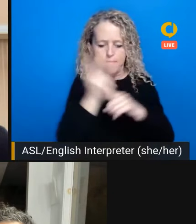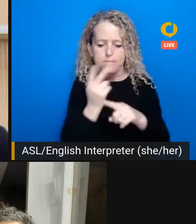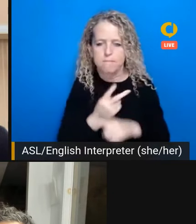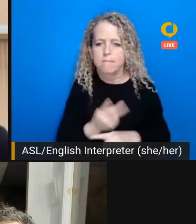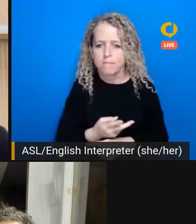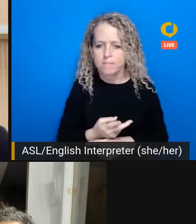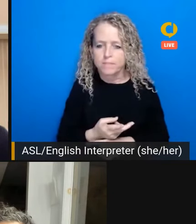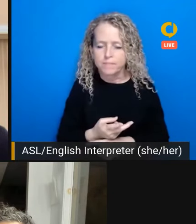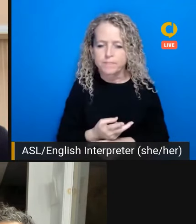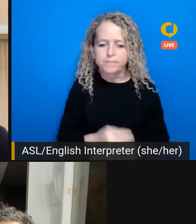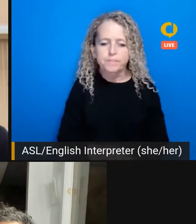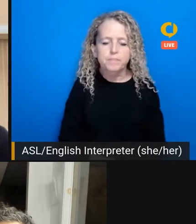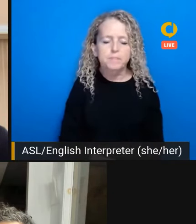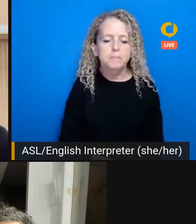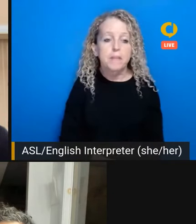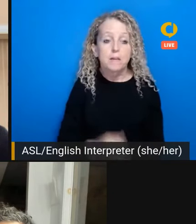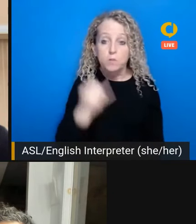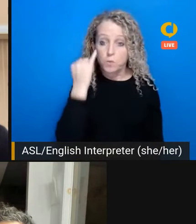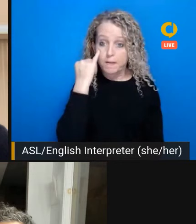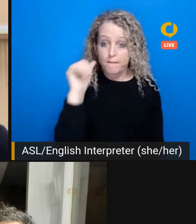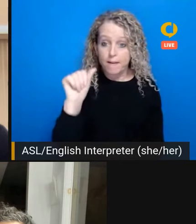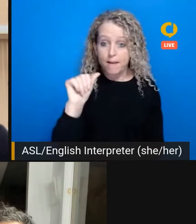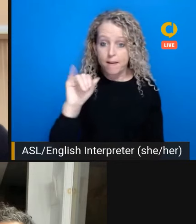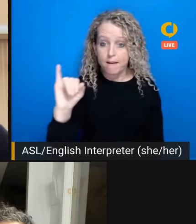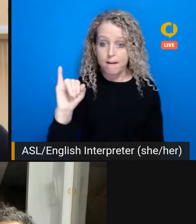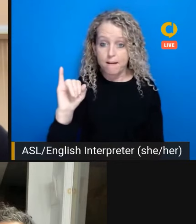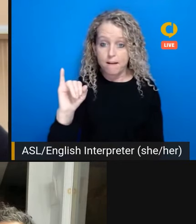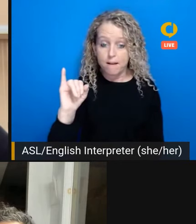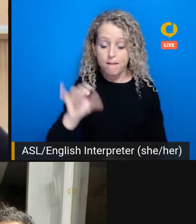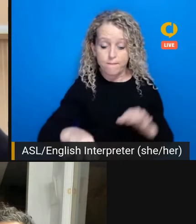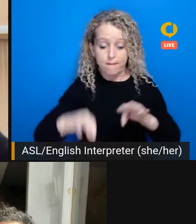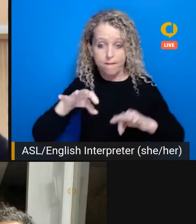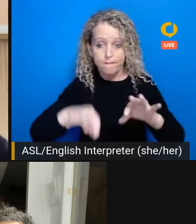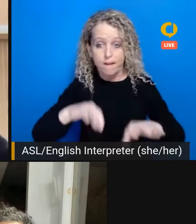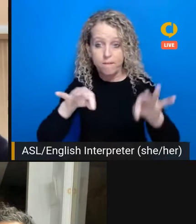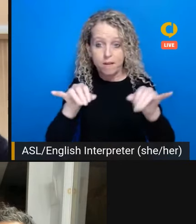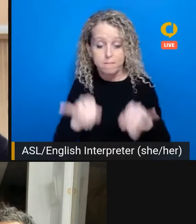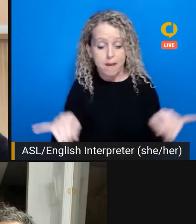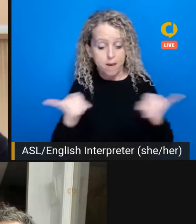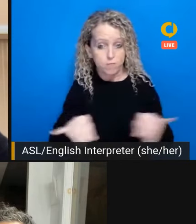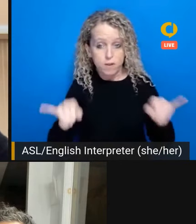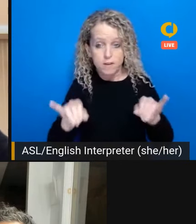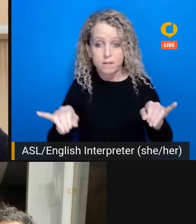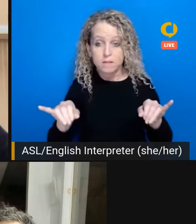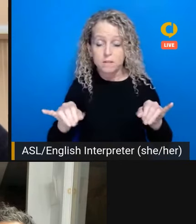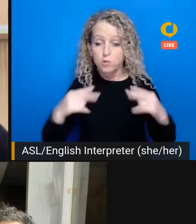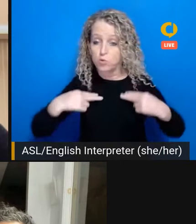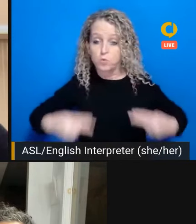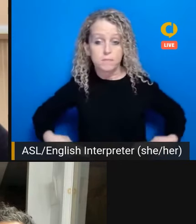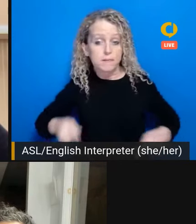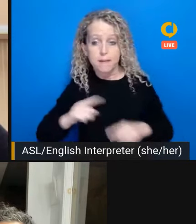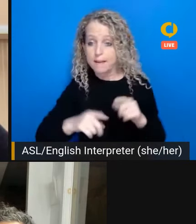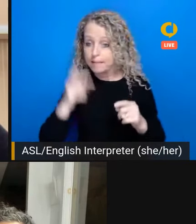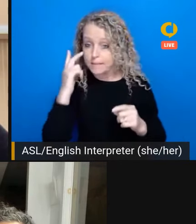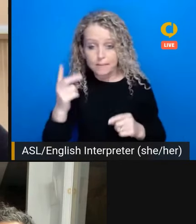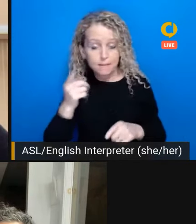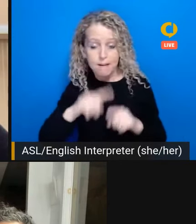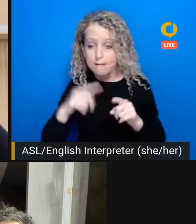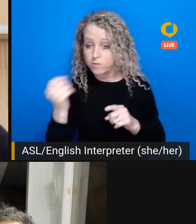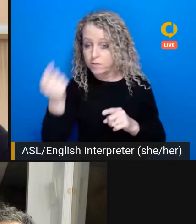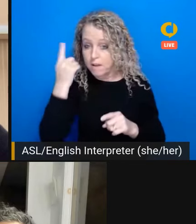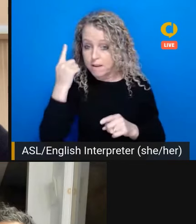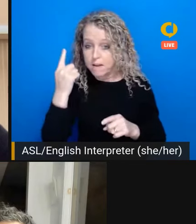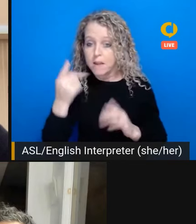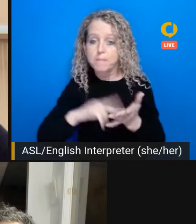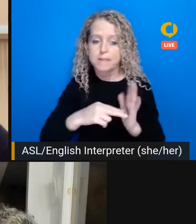when the AI system finds a pattern that we can't see and can't understand, most AI systems also don't explain